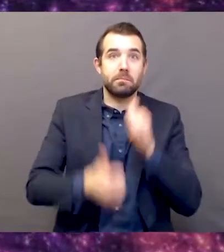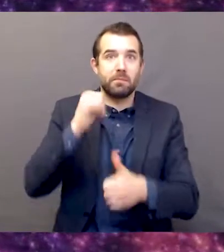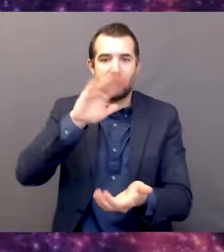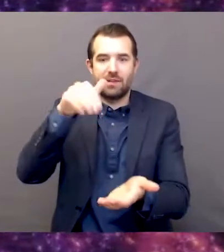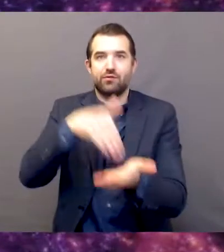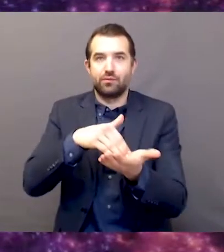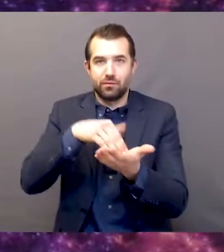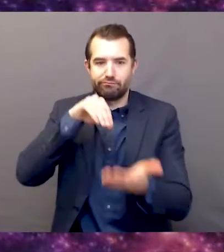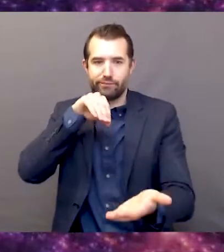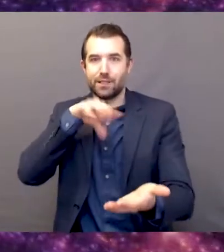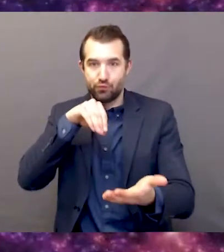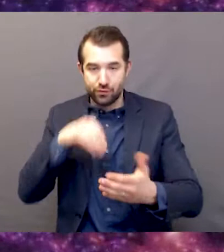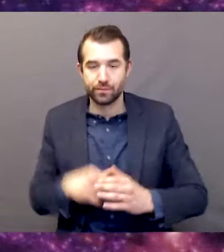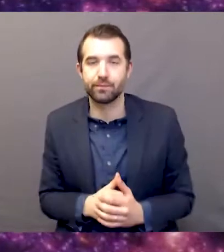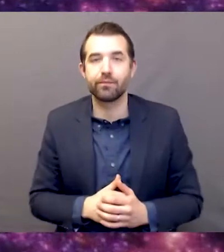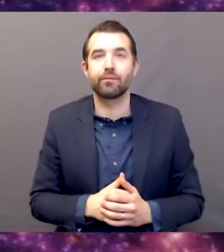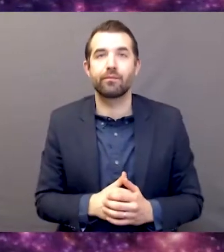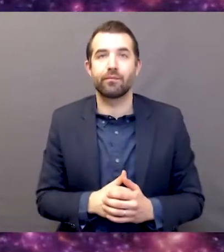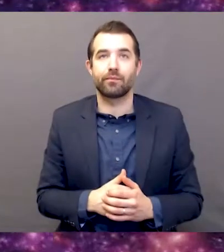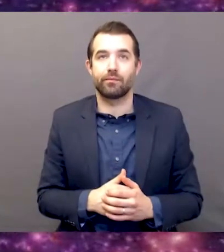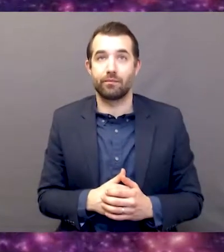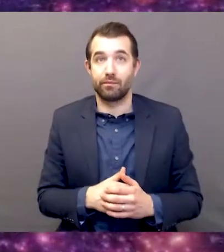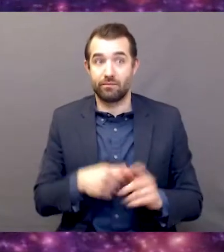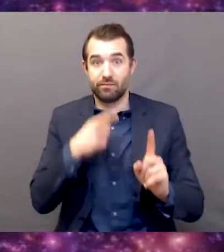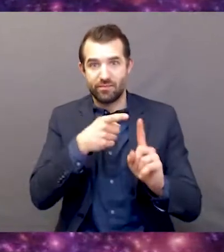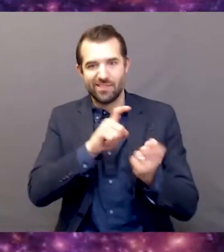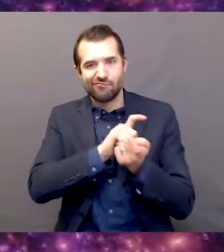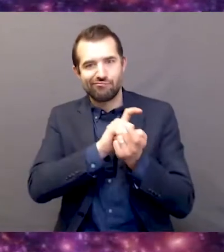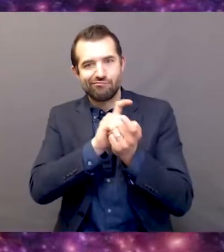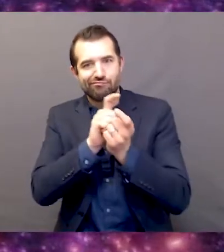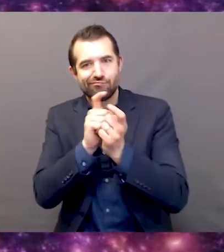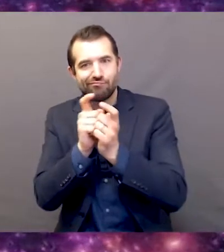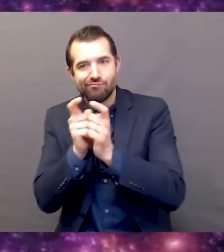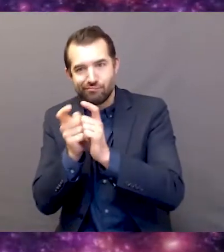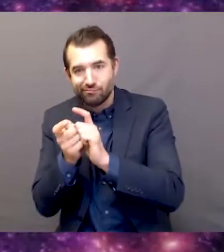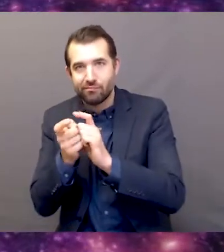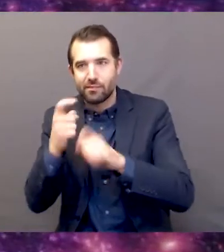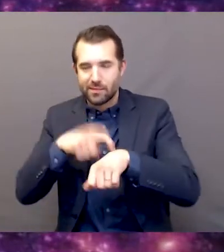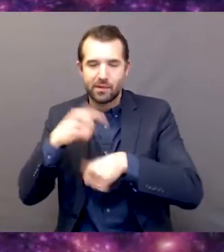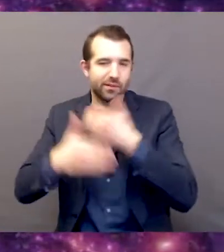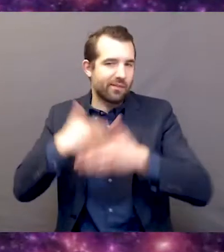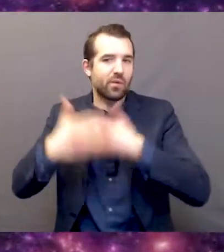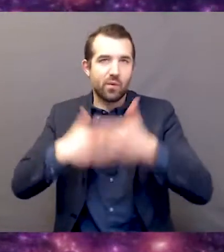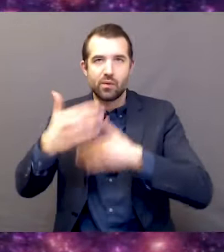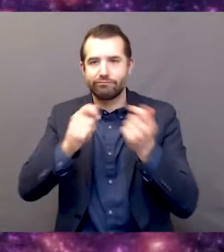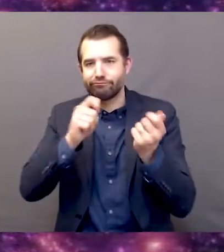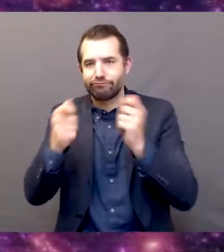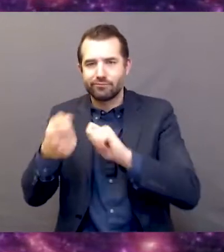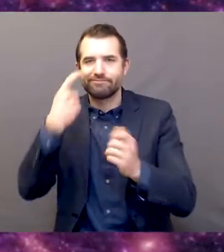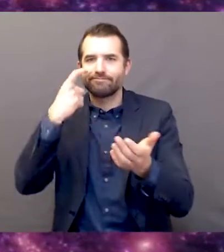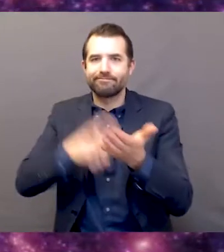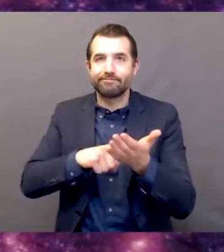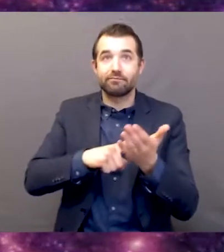Even if they're round and isolated, these clusters are changing. One change are mergers, and you see that example here. This is a